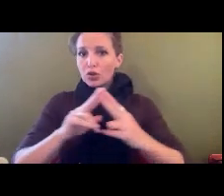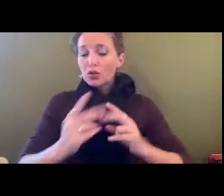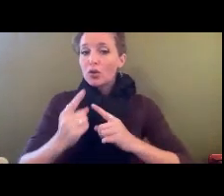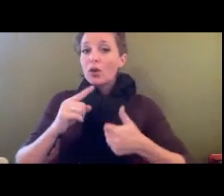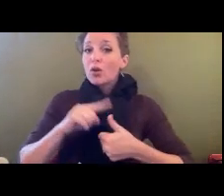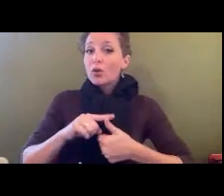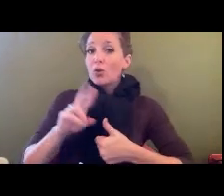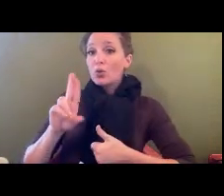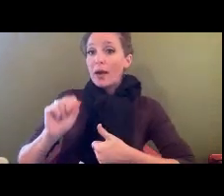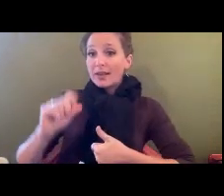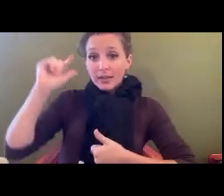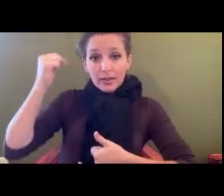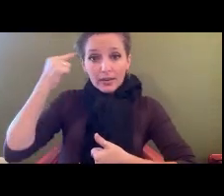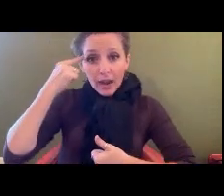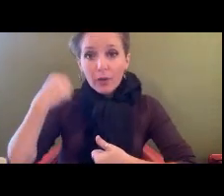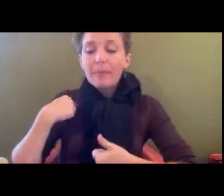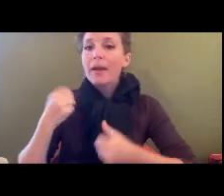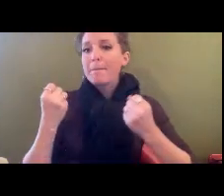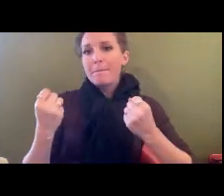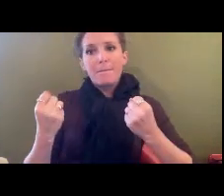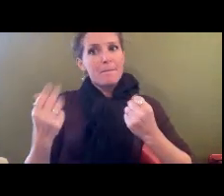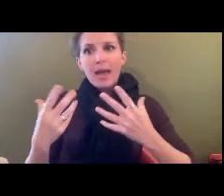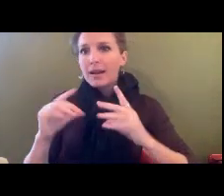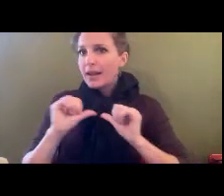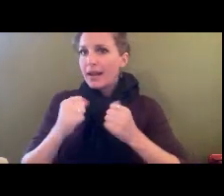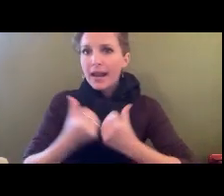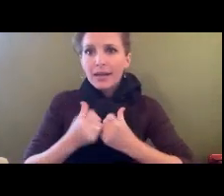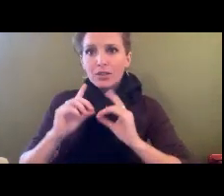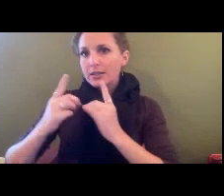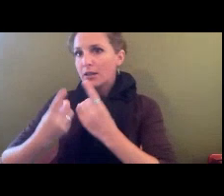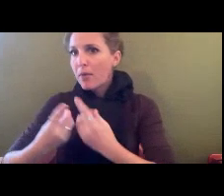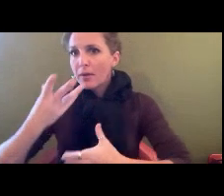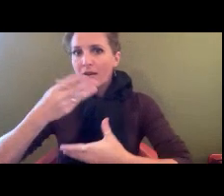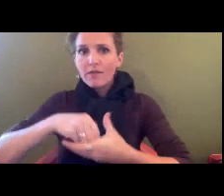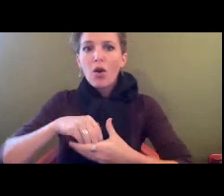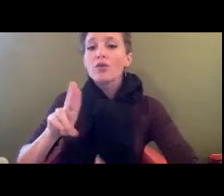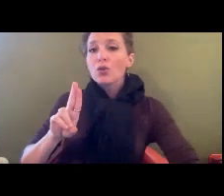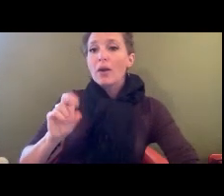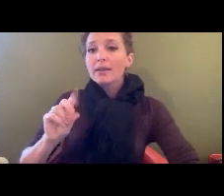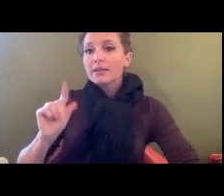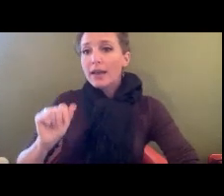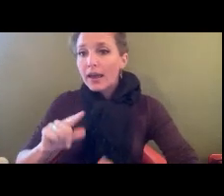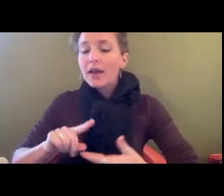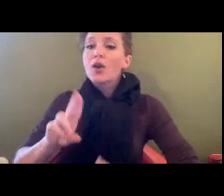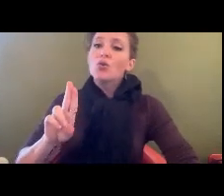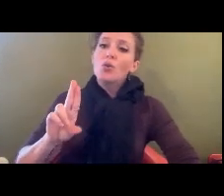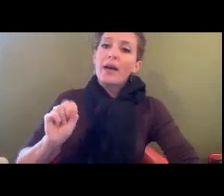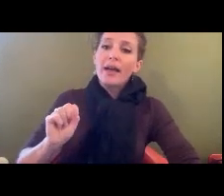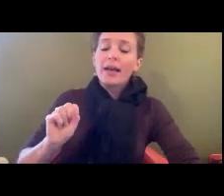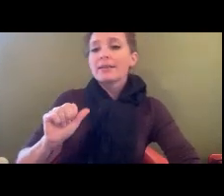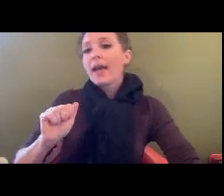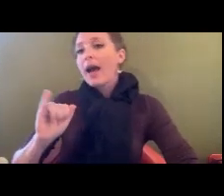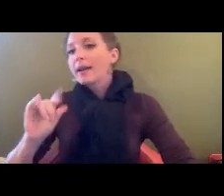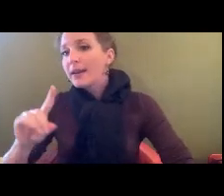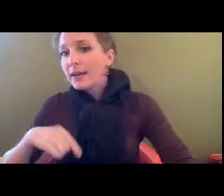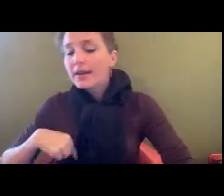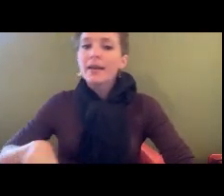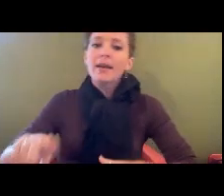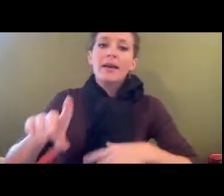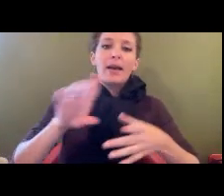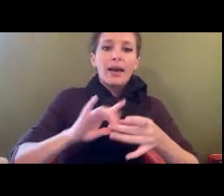government, and we have a large coalition of departments and agencies, USDA, USAID, State Department, the Millennium